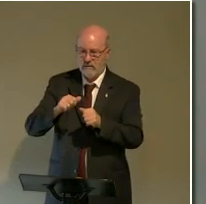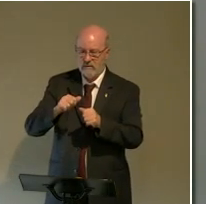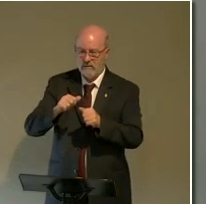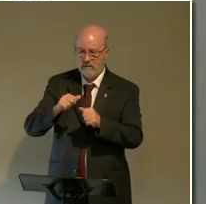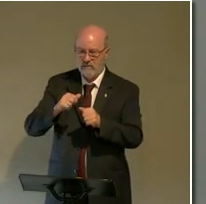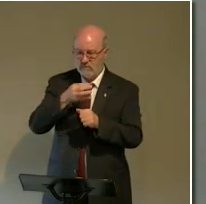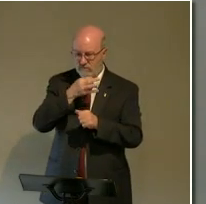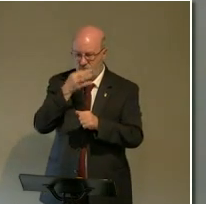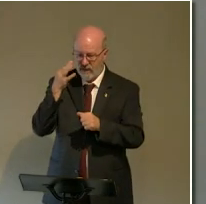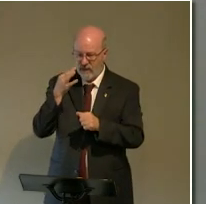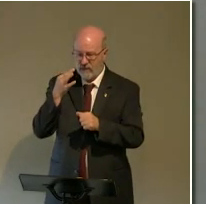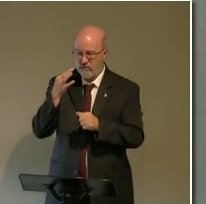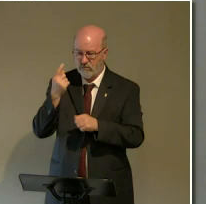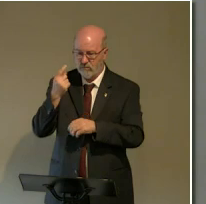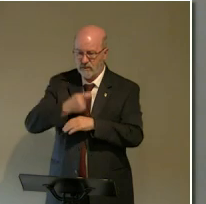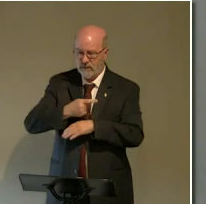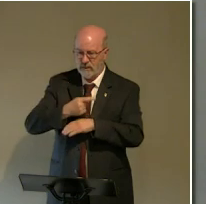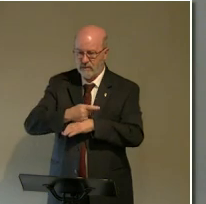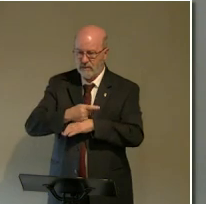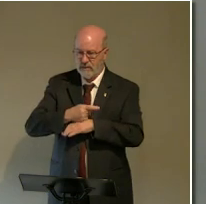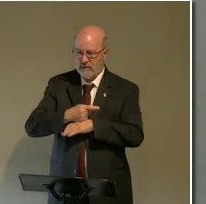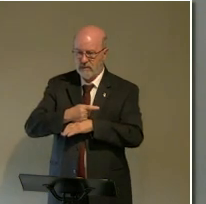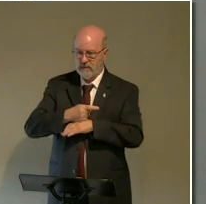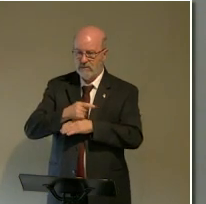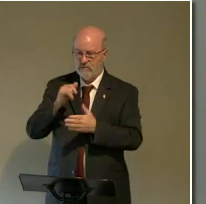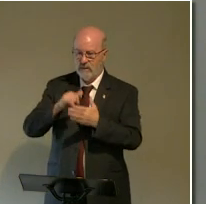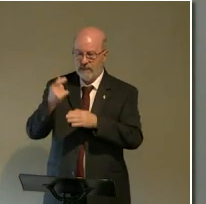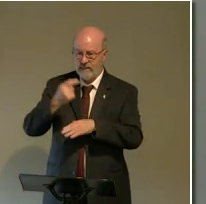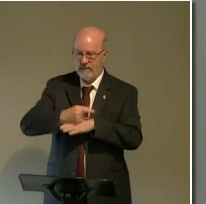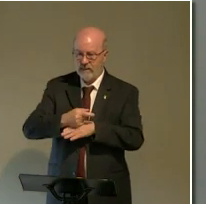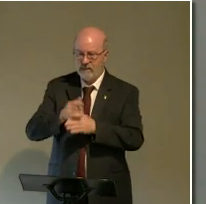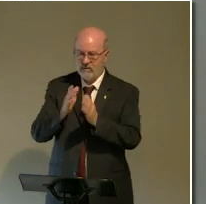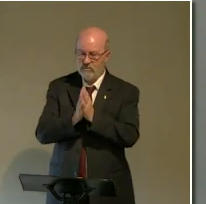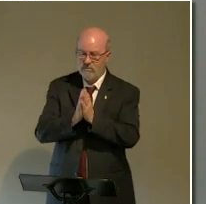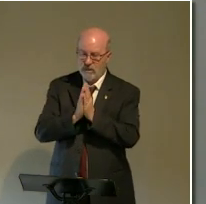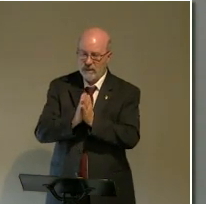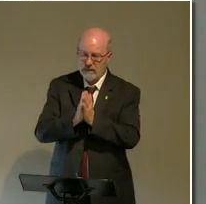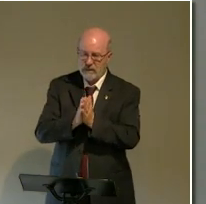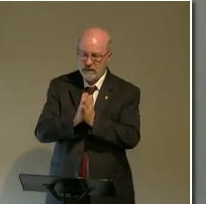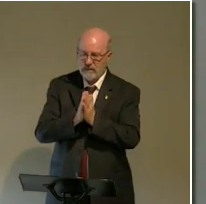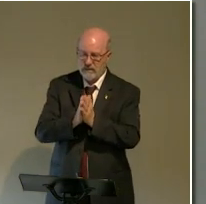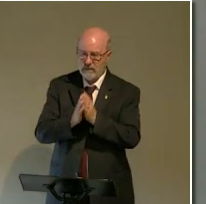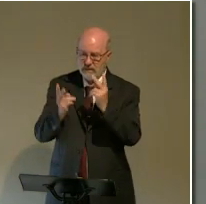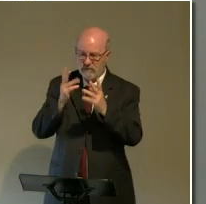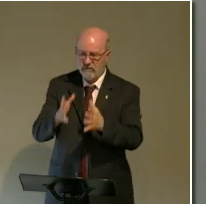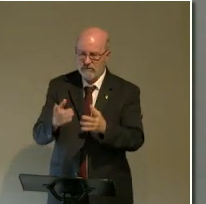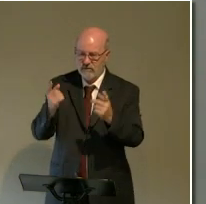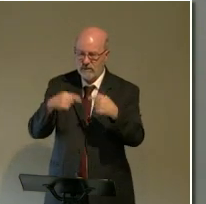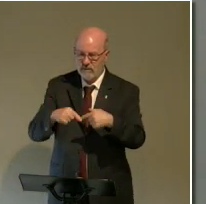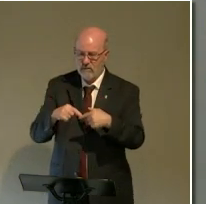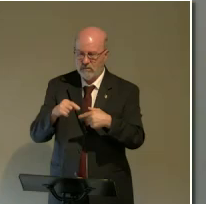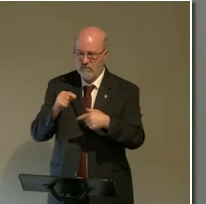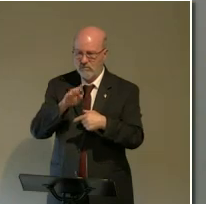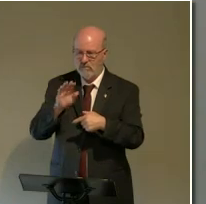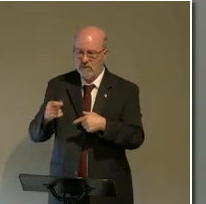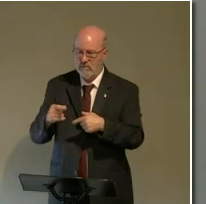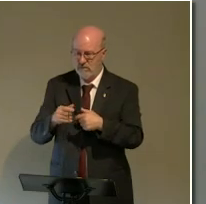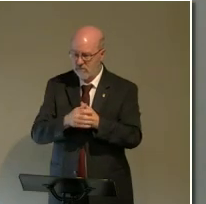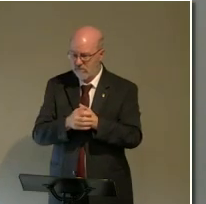fast for one day. And for that day, you pray for the visitors that are coming to our